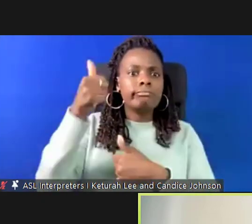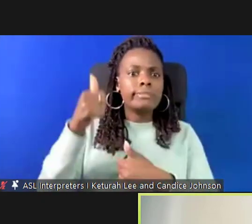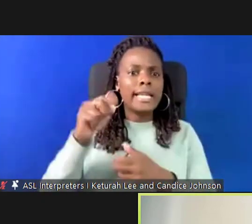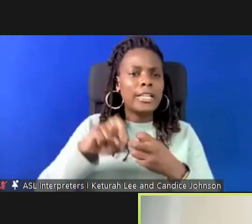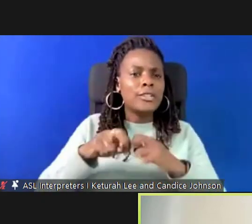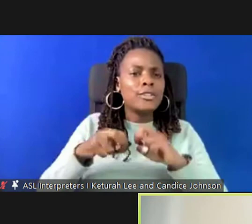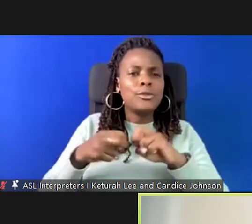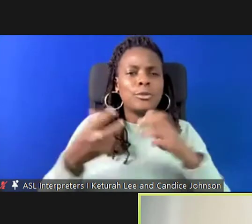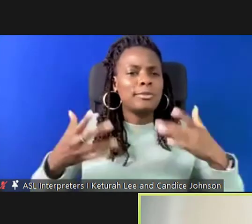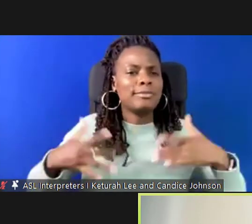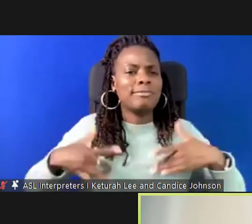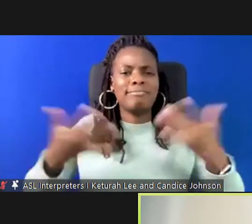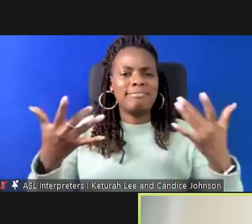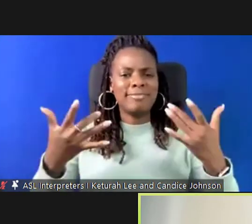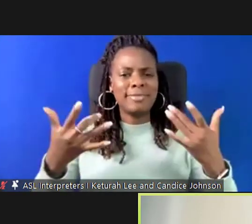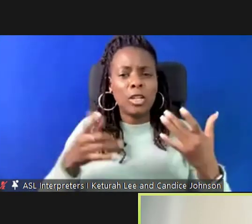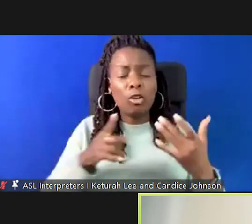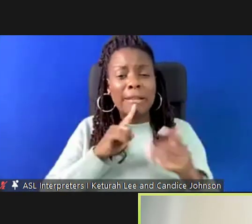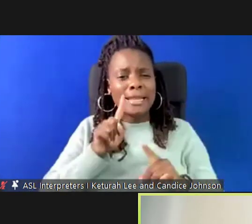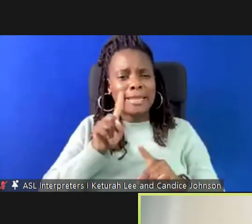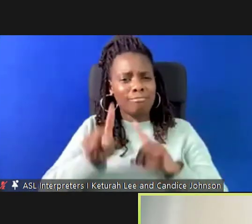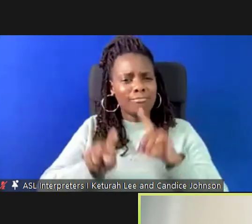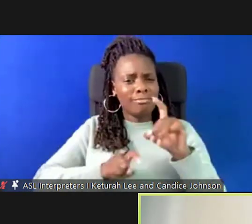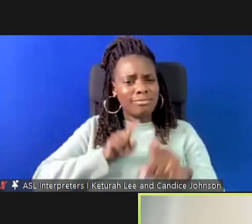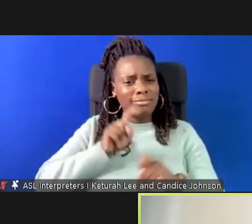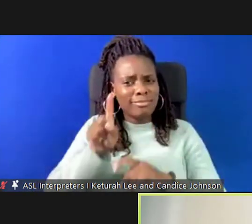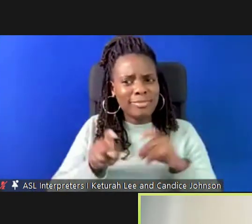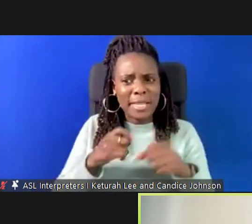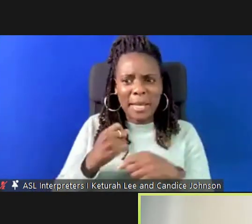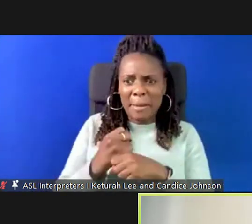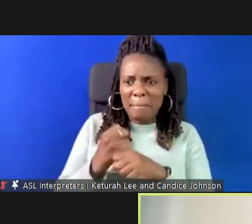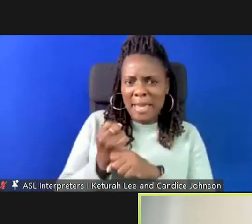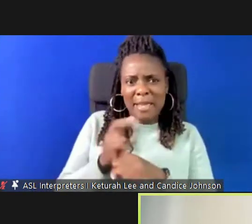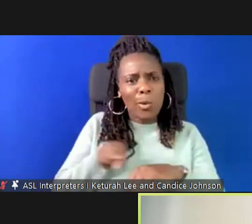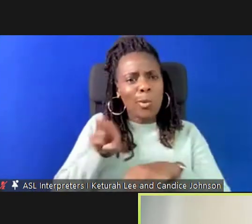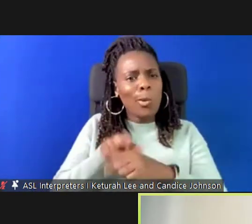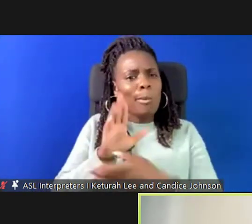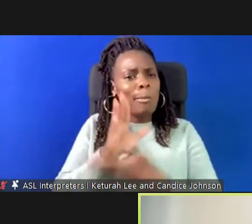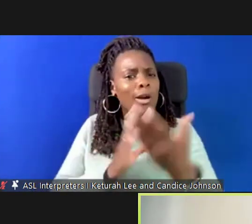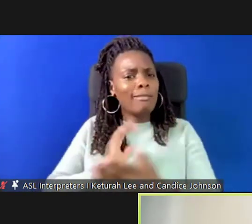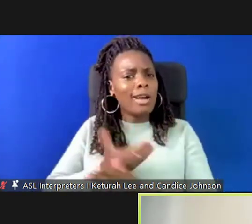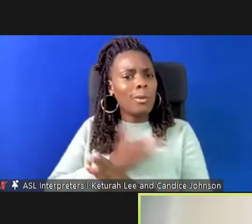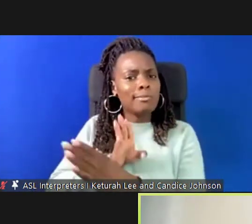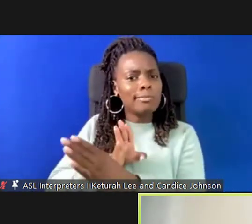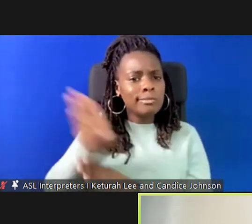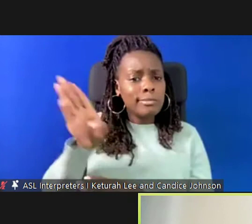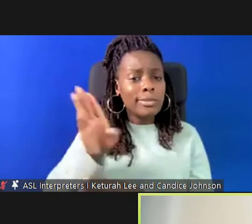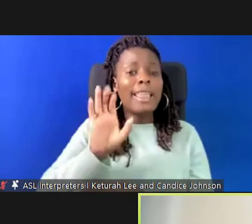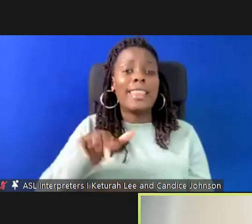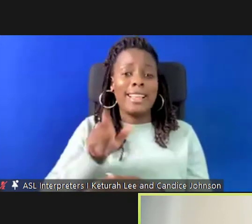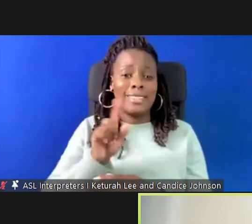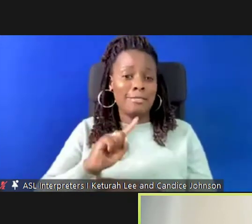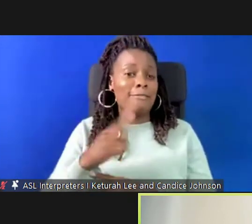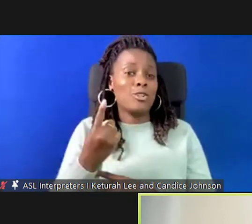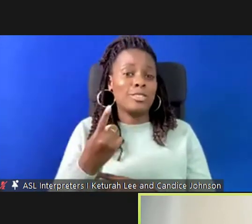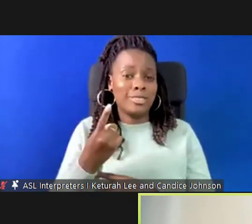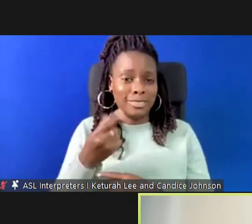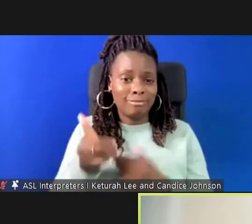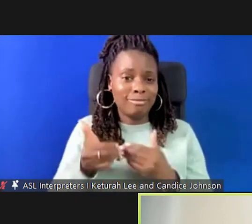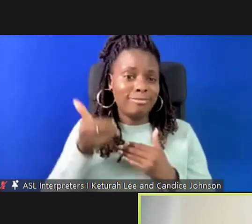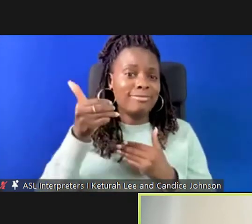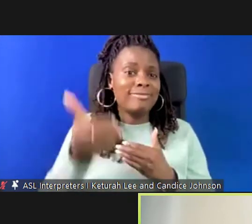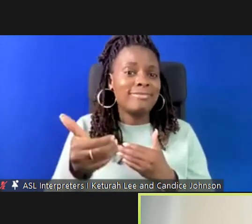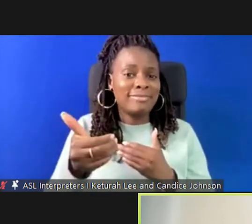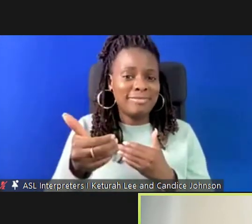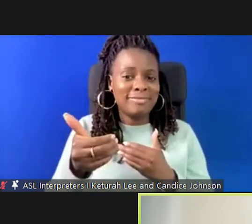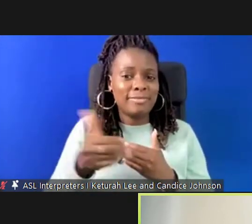that door and normalizing it and demonstrating its relevance, I think, is the first step. Once we have clarity